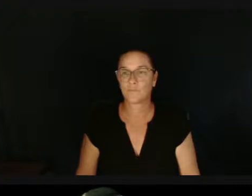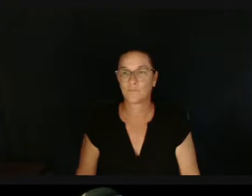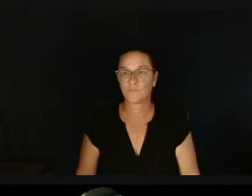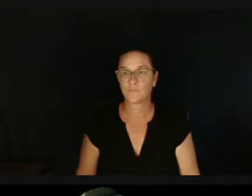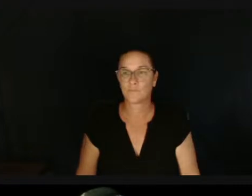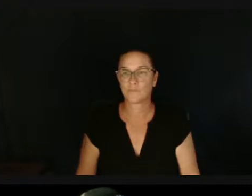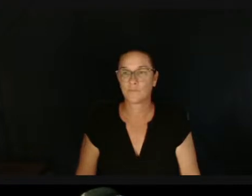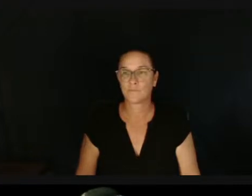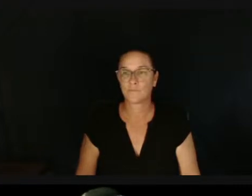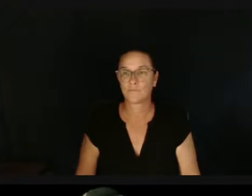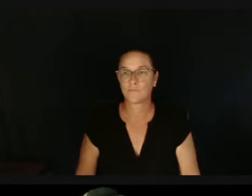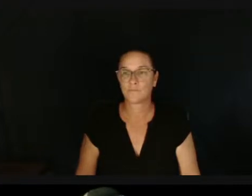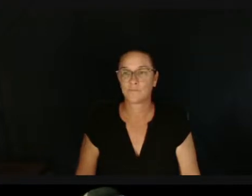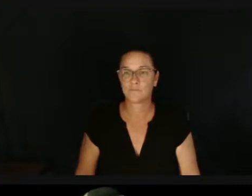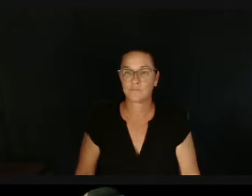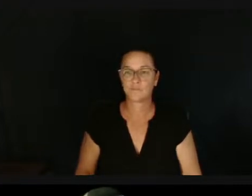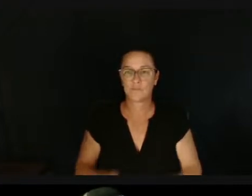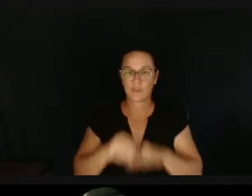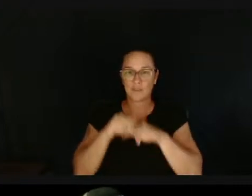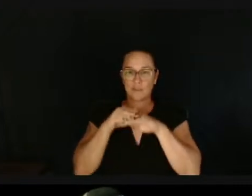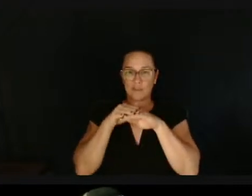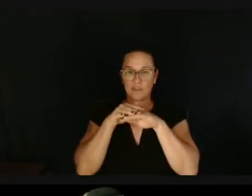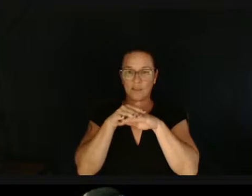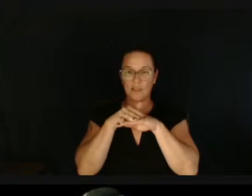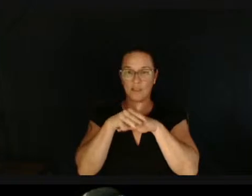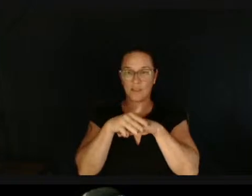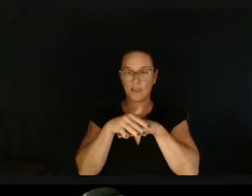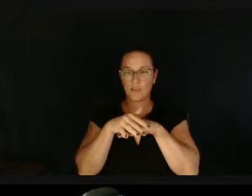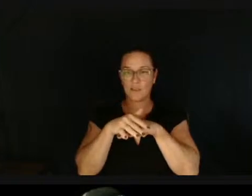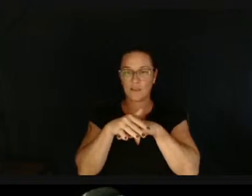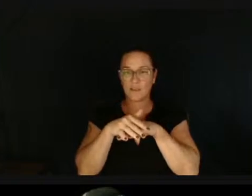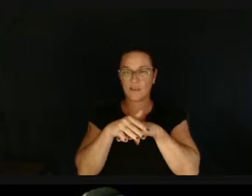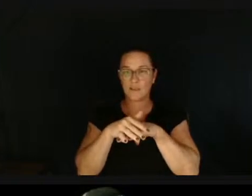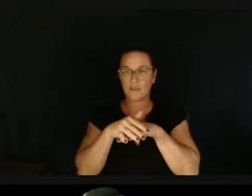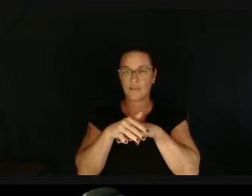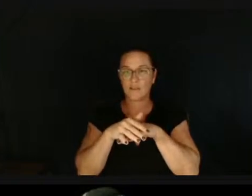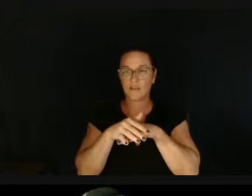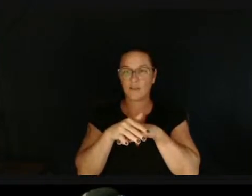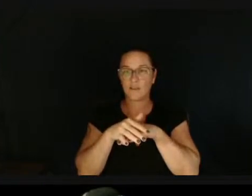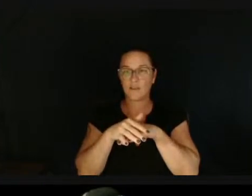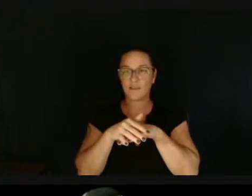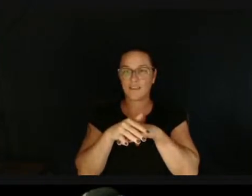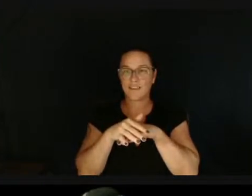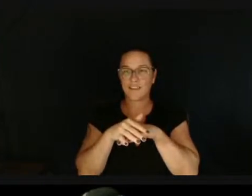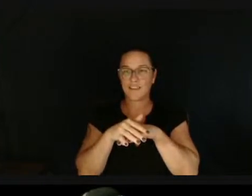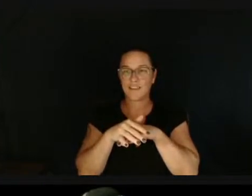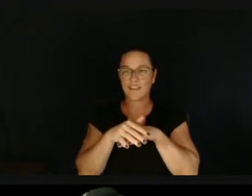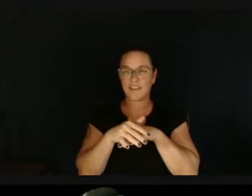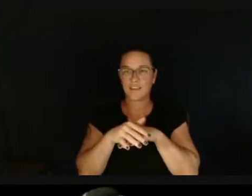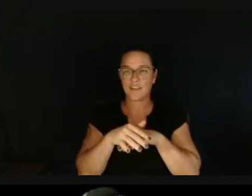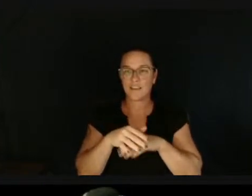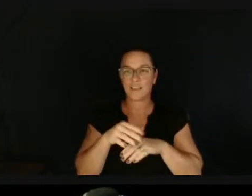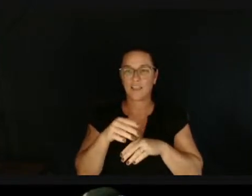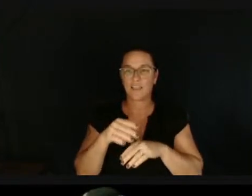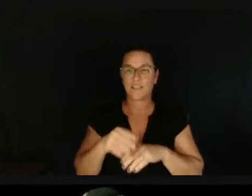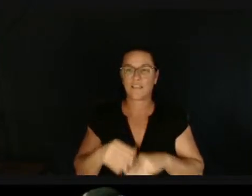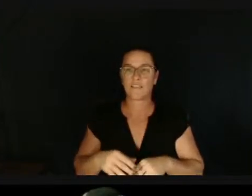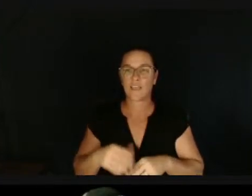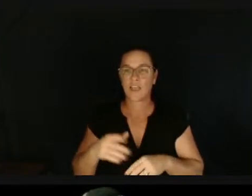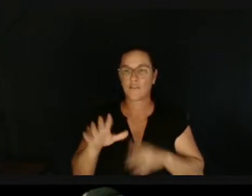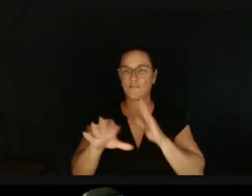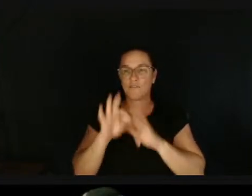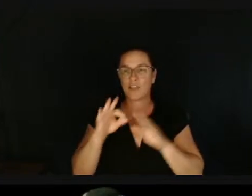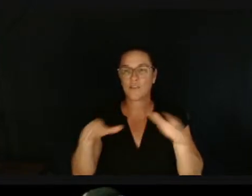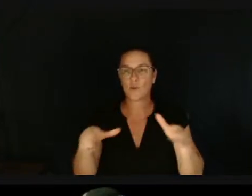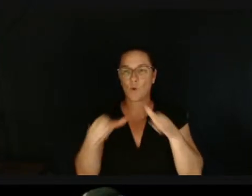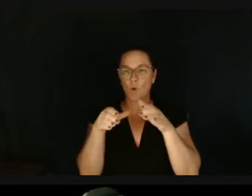Yeah, there's an edge of some flow there. I gotta find my cones. There they are. So here we